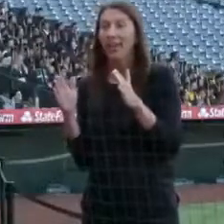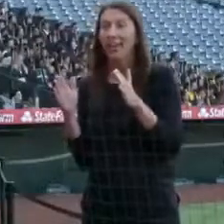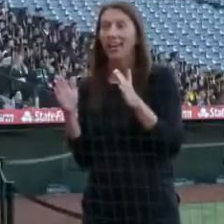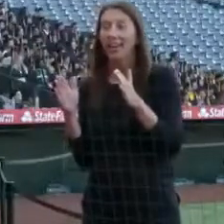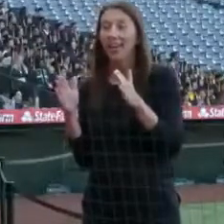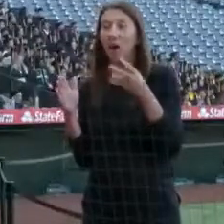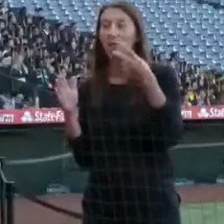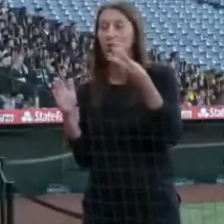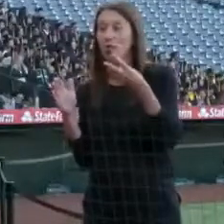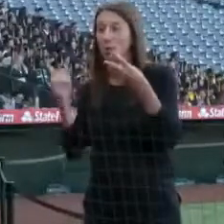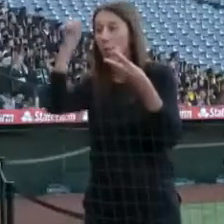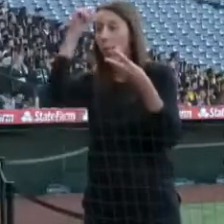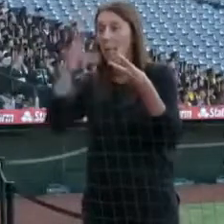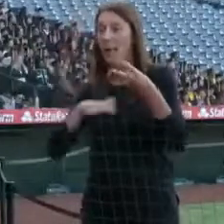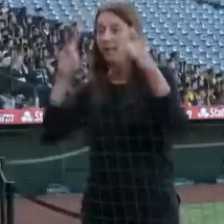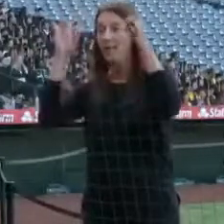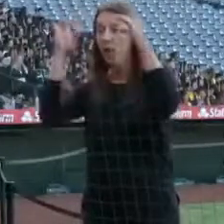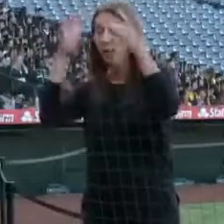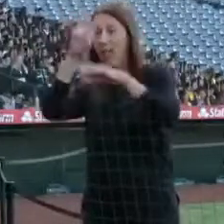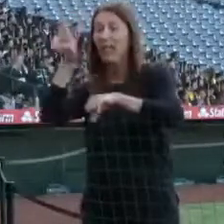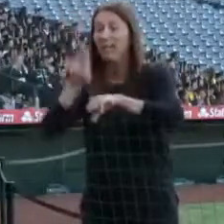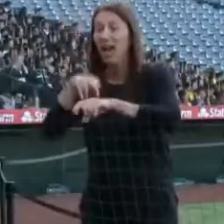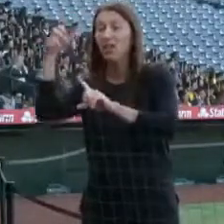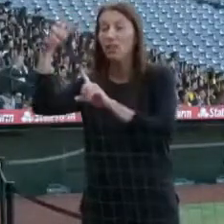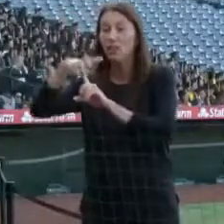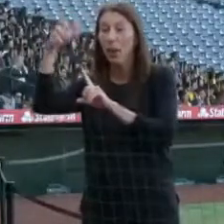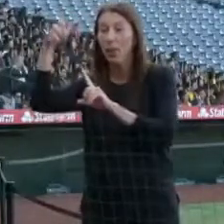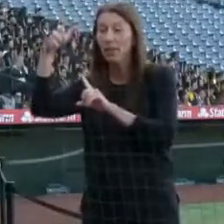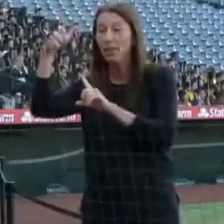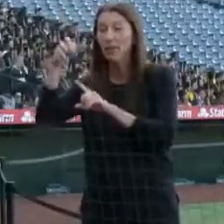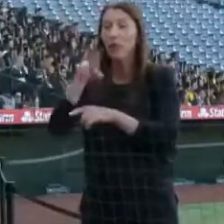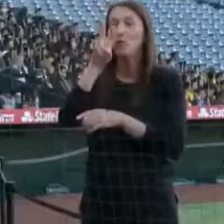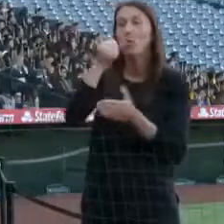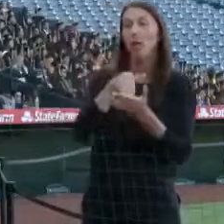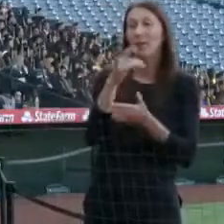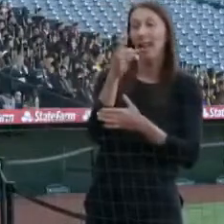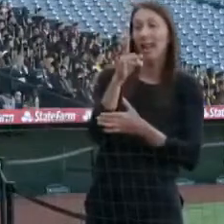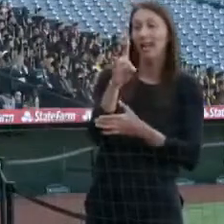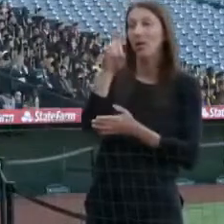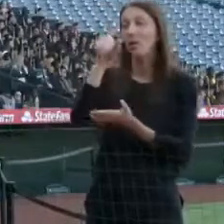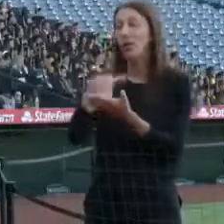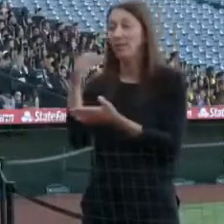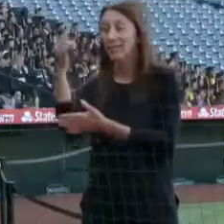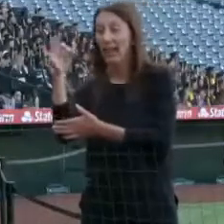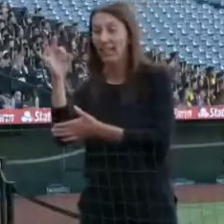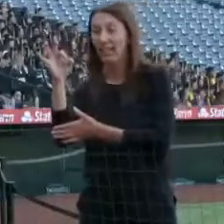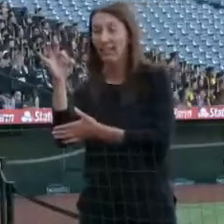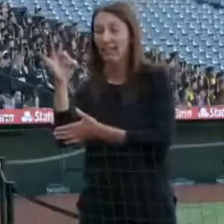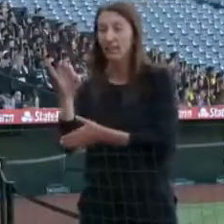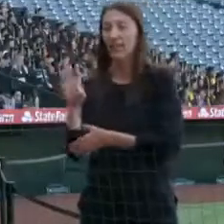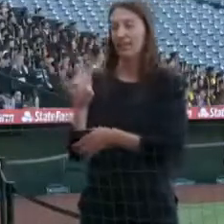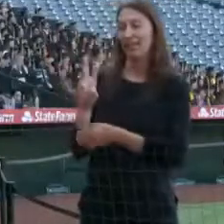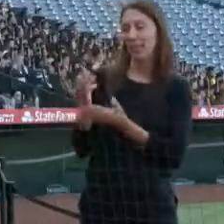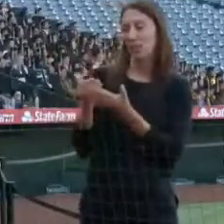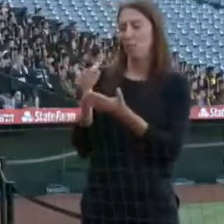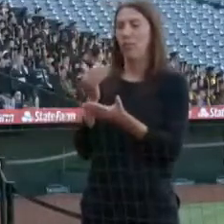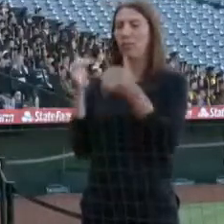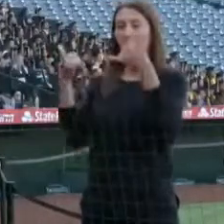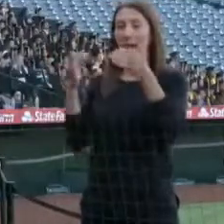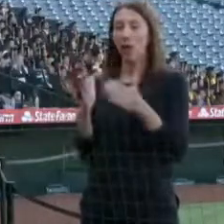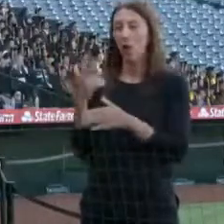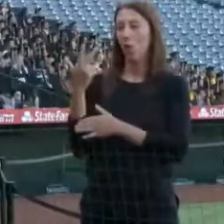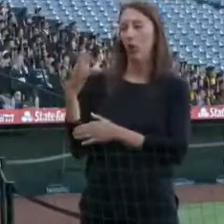men's volleyball national championships in 2018 and 19, 6 former players and 3